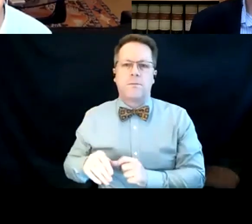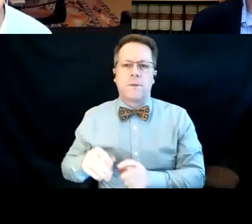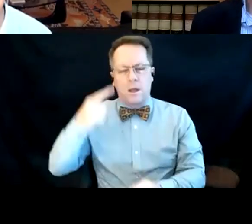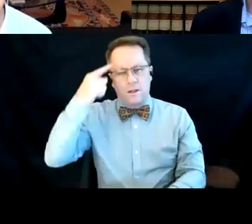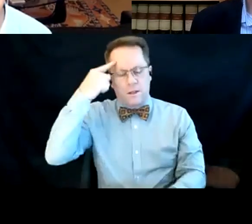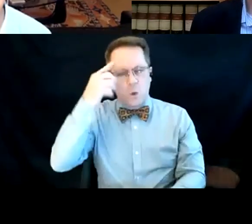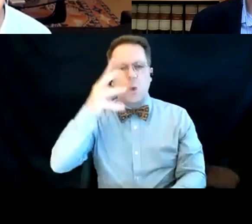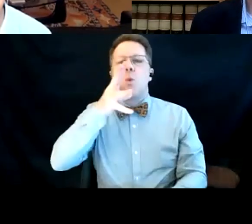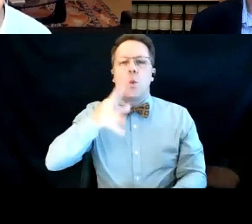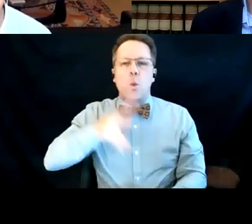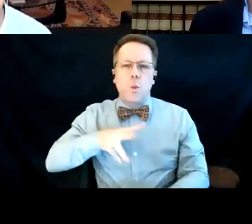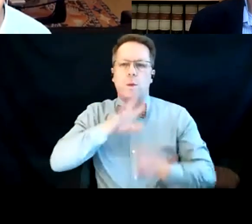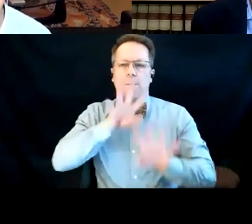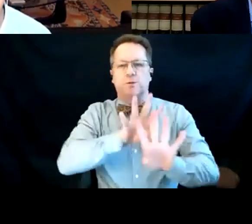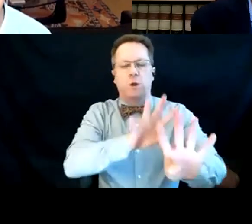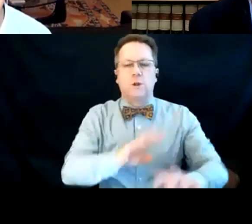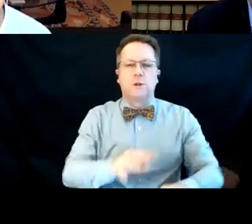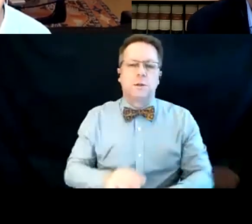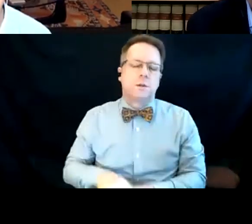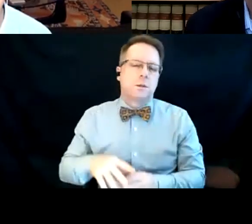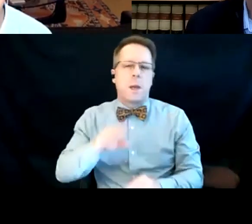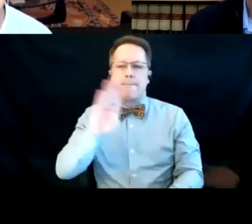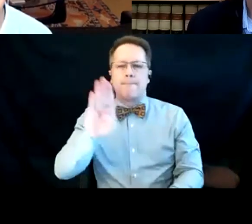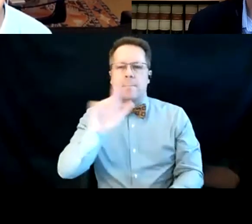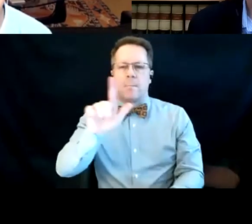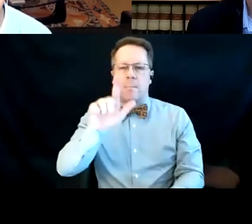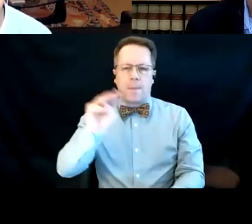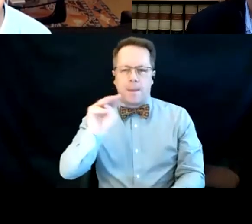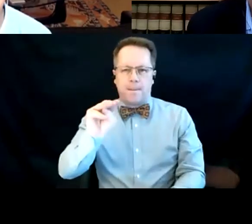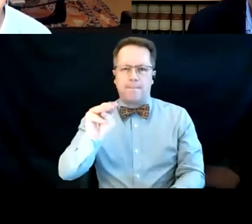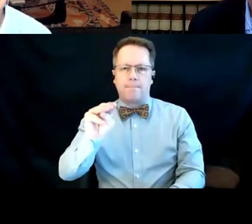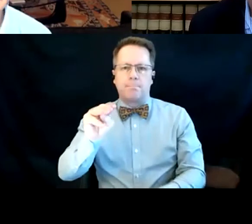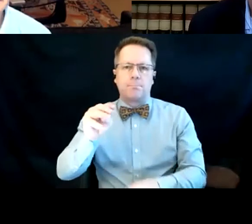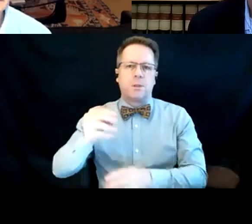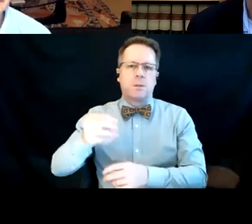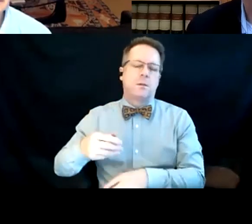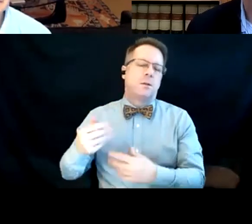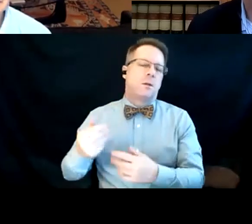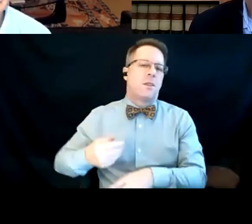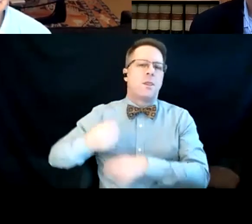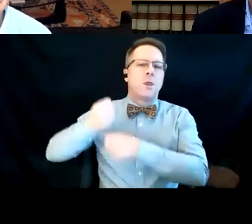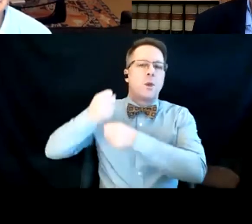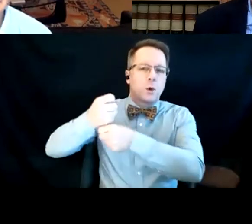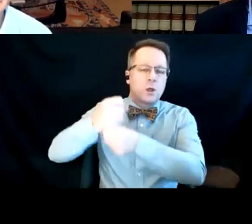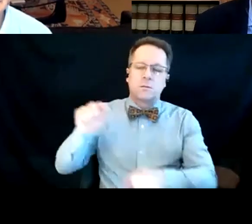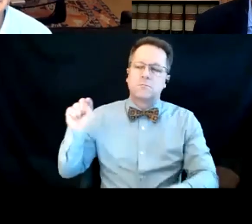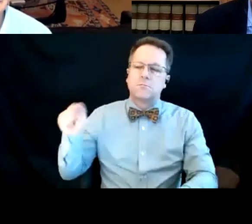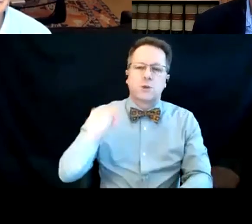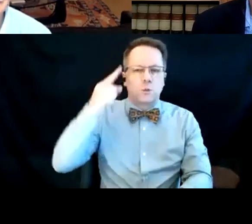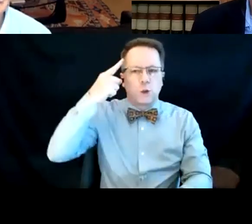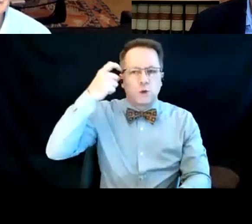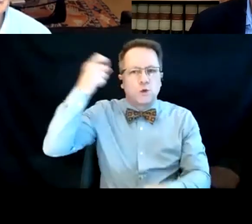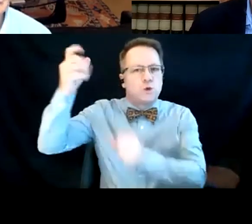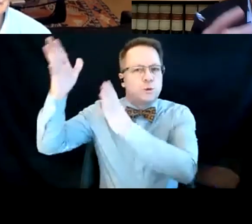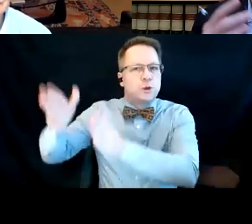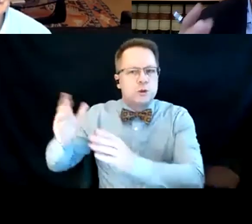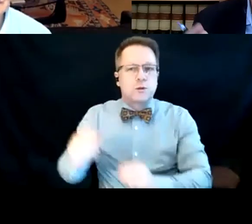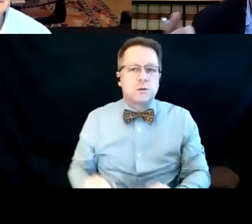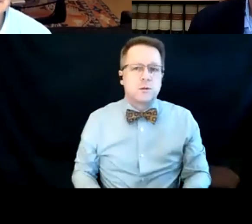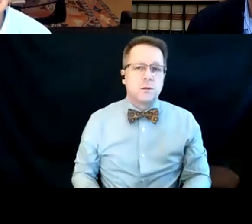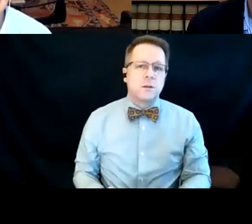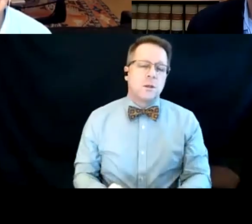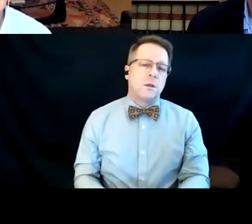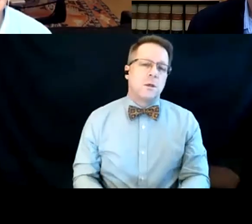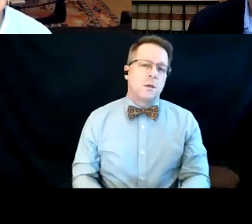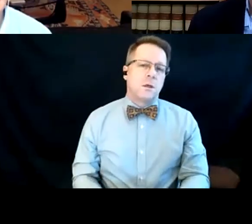Matter protest. I think about all the protests in favor of the Dreamers that we have seen in